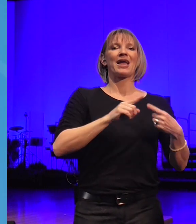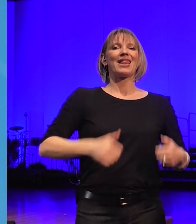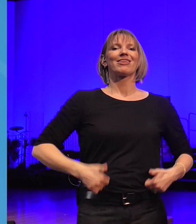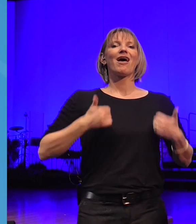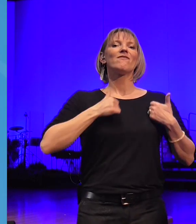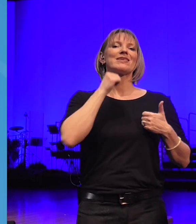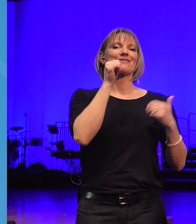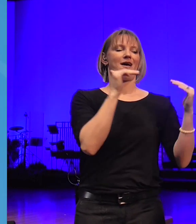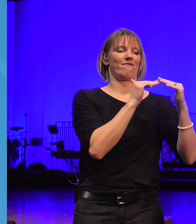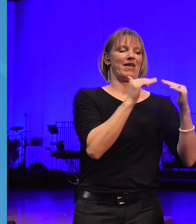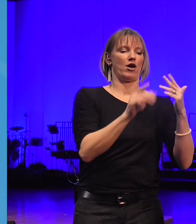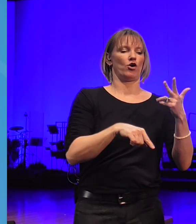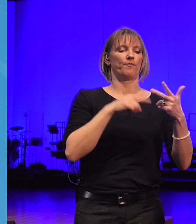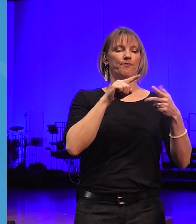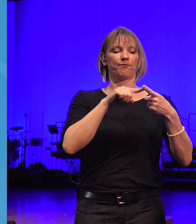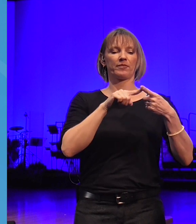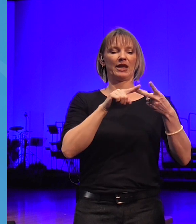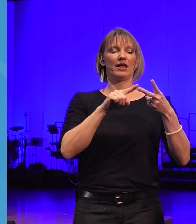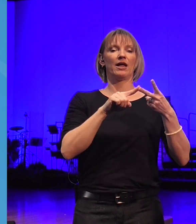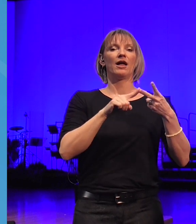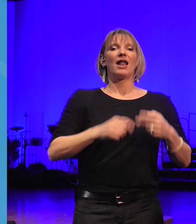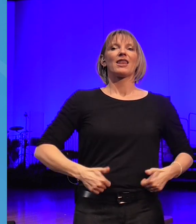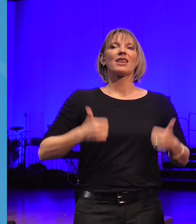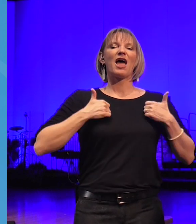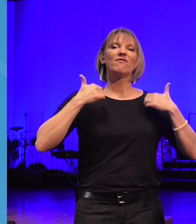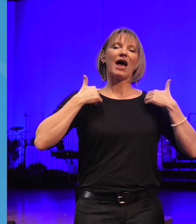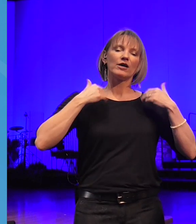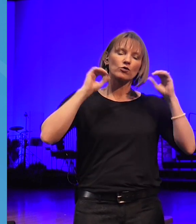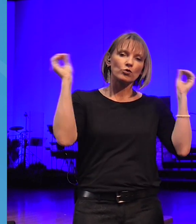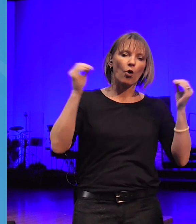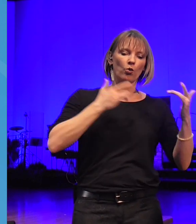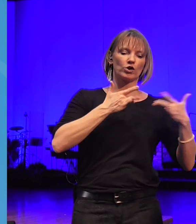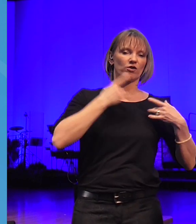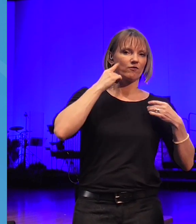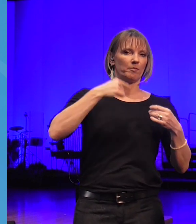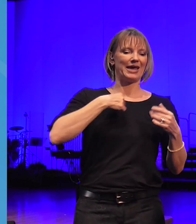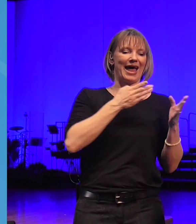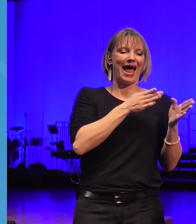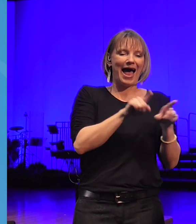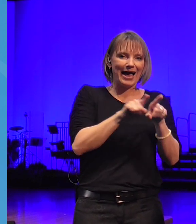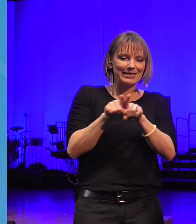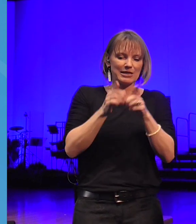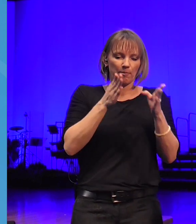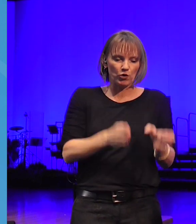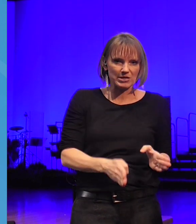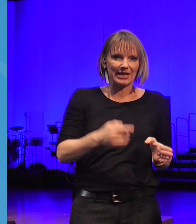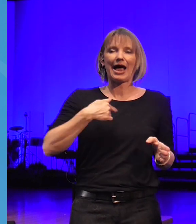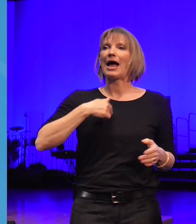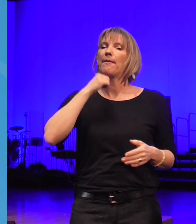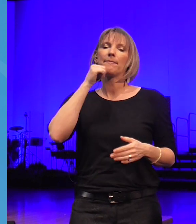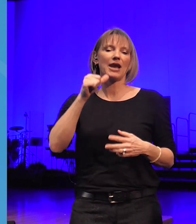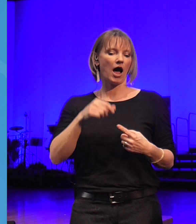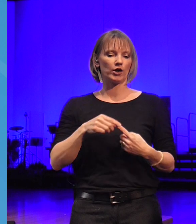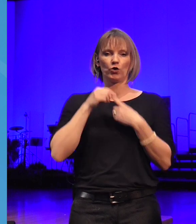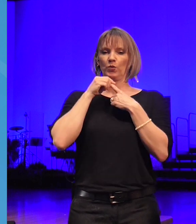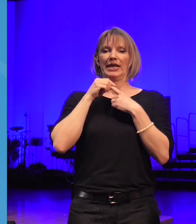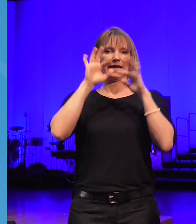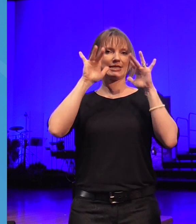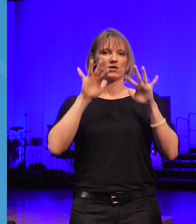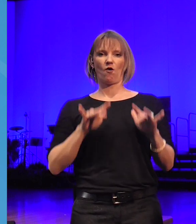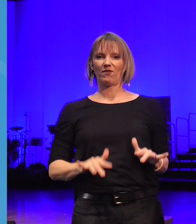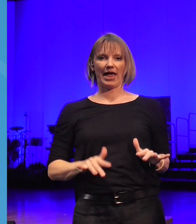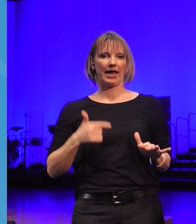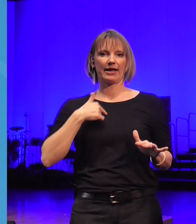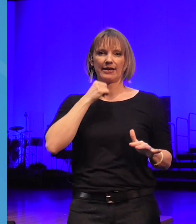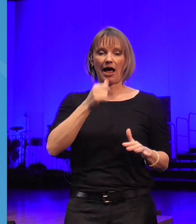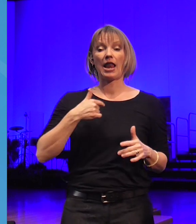unfair. Life has zero concern for me as an individual. I am not a unique snowflake.